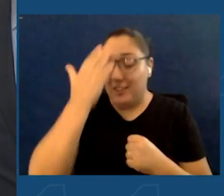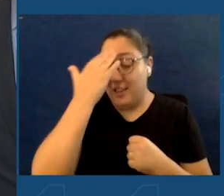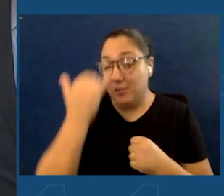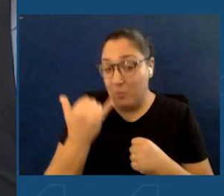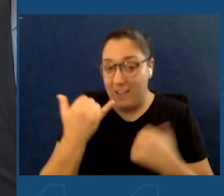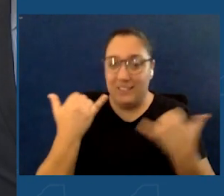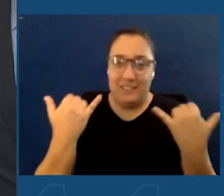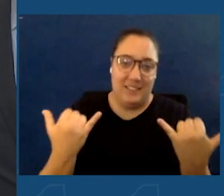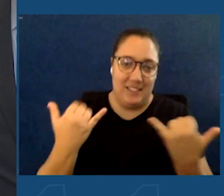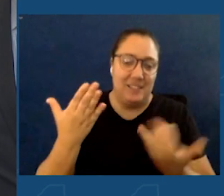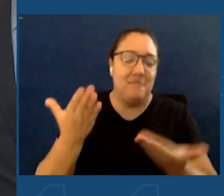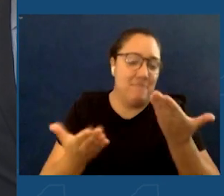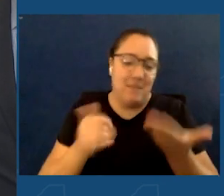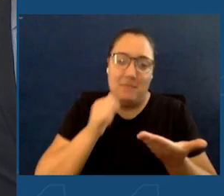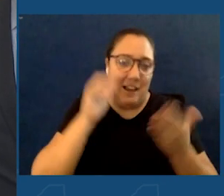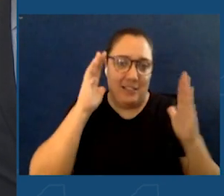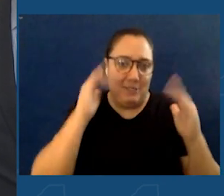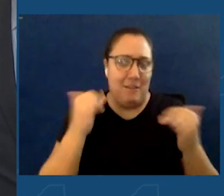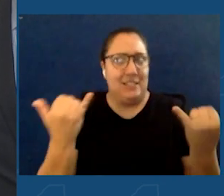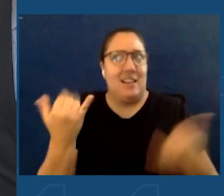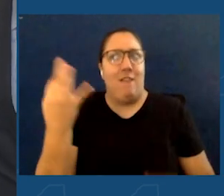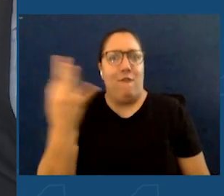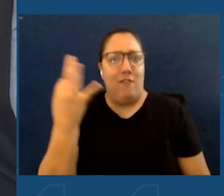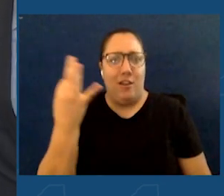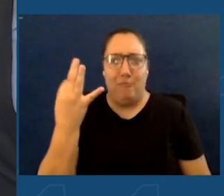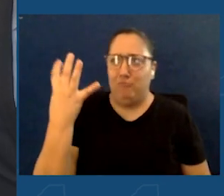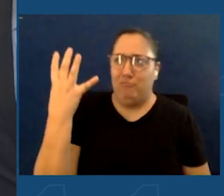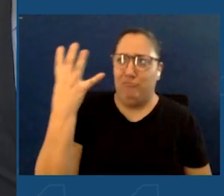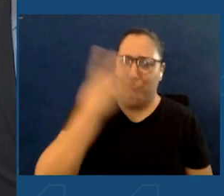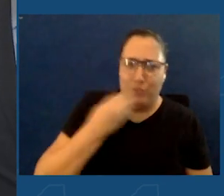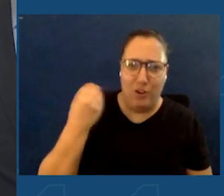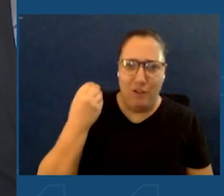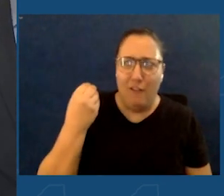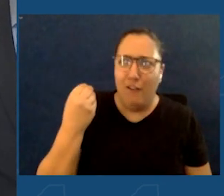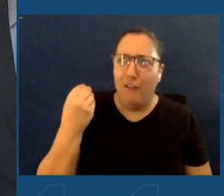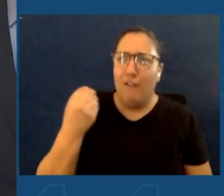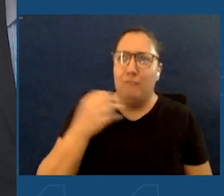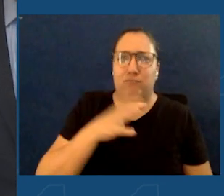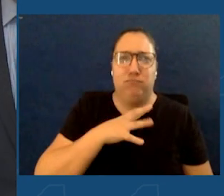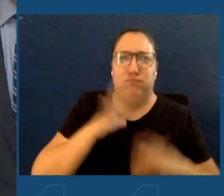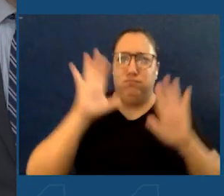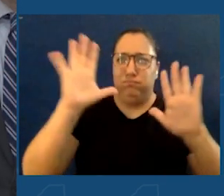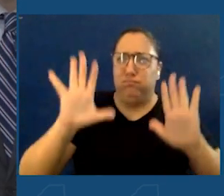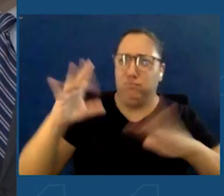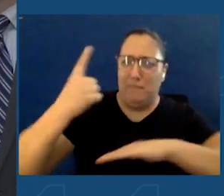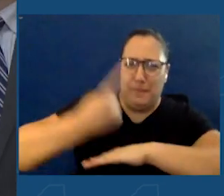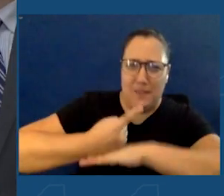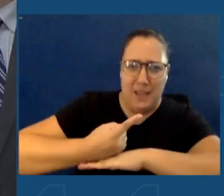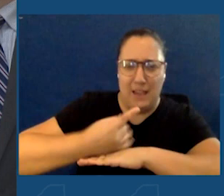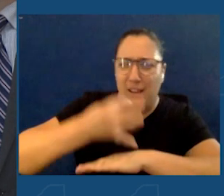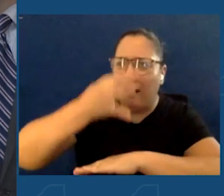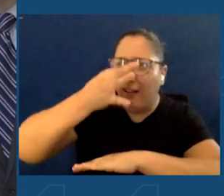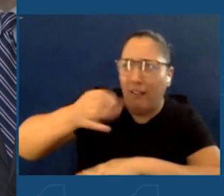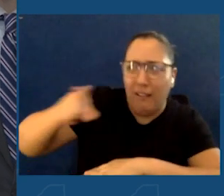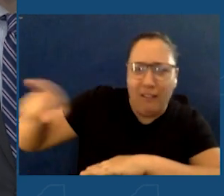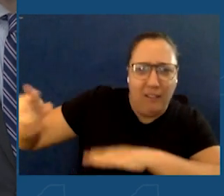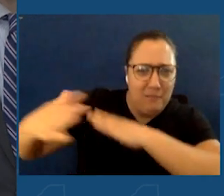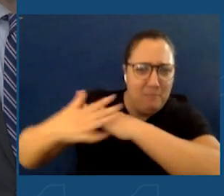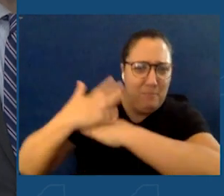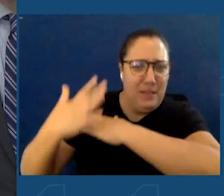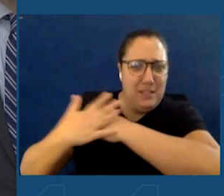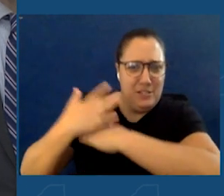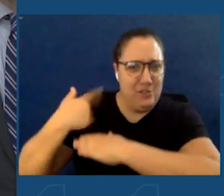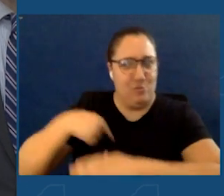for most, a beautiful Friday, on this gorgeous day here not far from our beautiful beaches that we're so proud of,